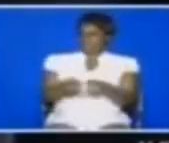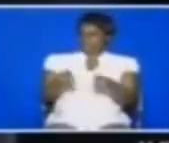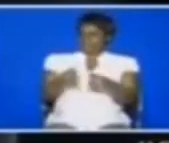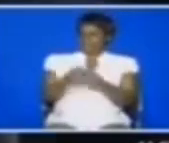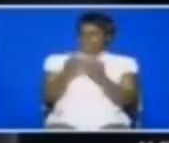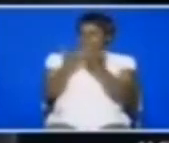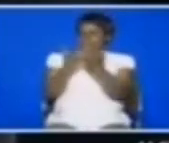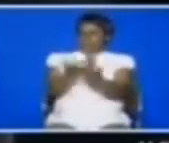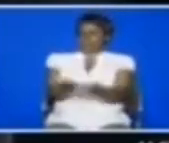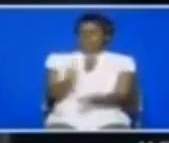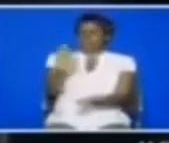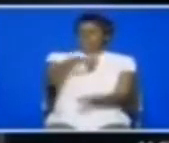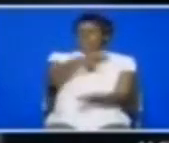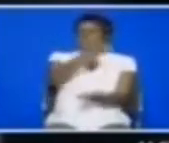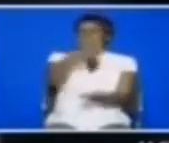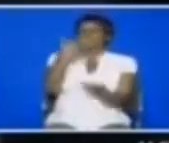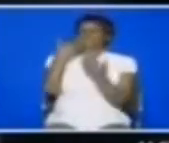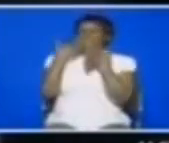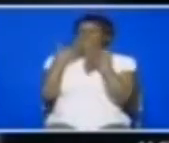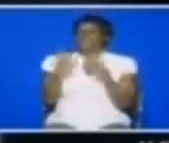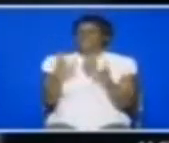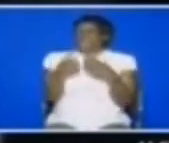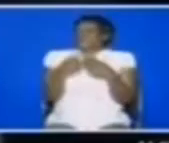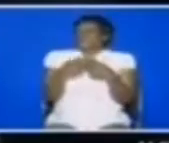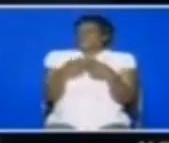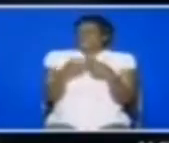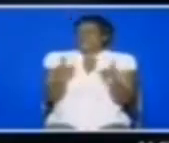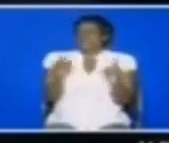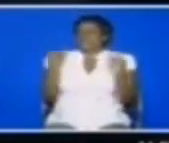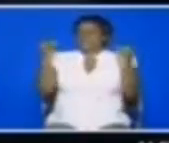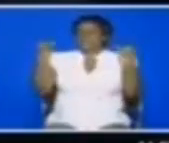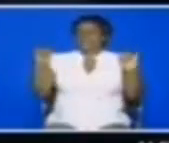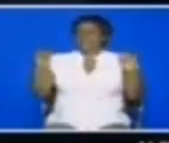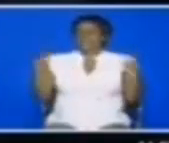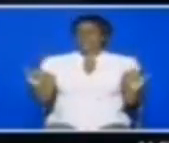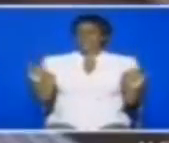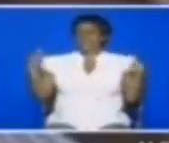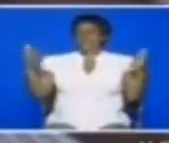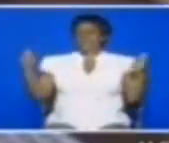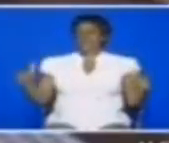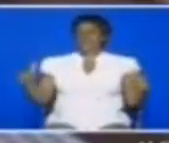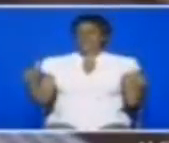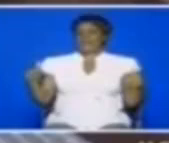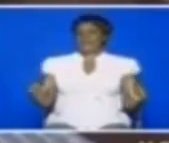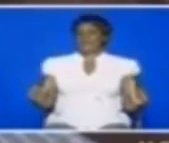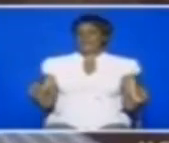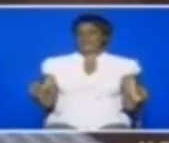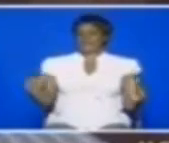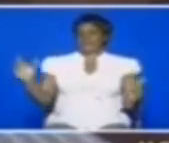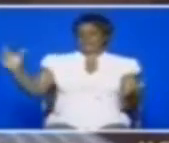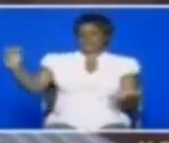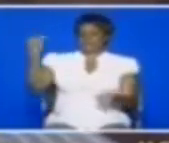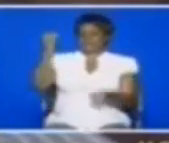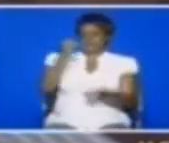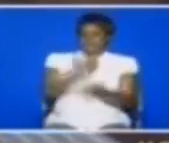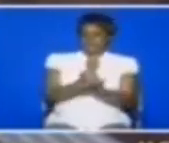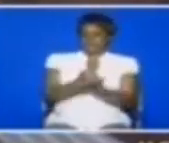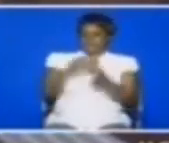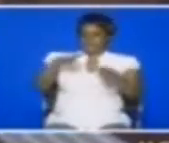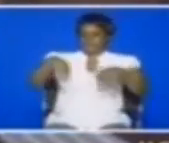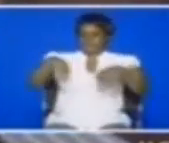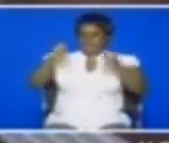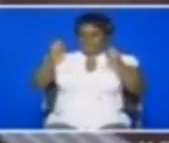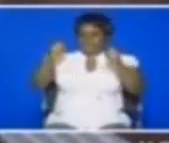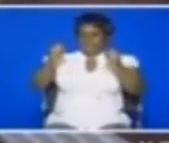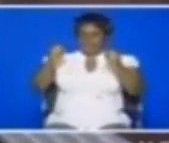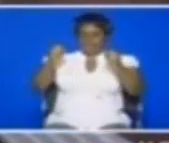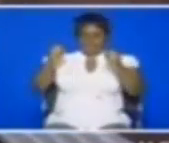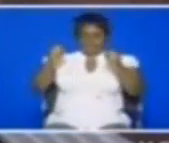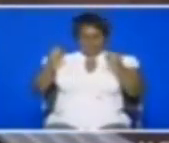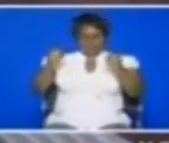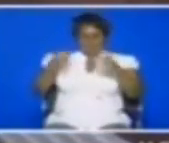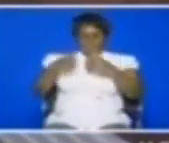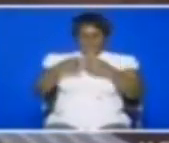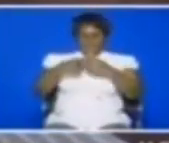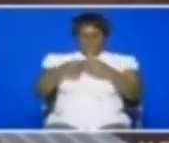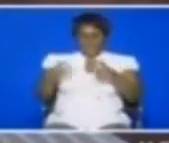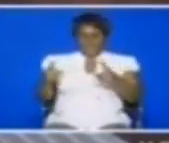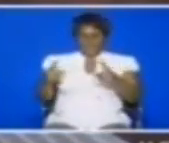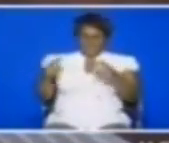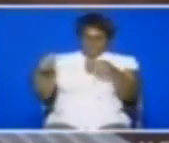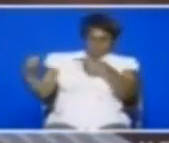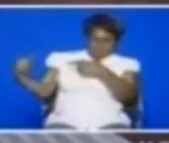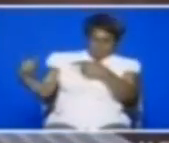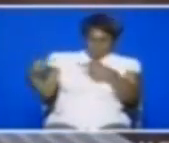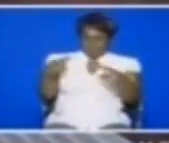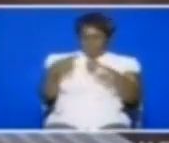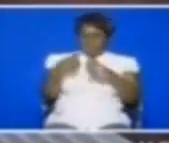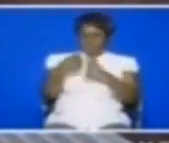being tabled in Parliament, is yet to be implemented. His appointment to chair the commission kicked off a storm from